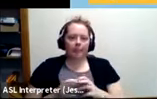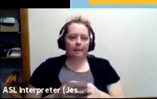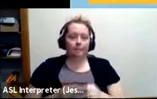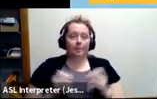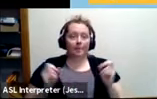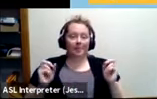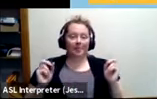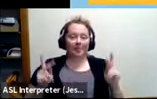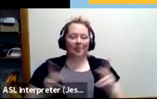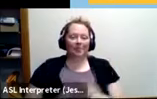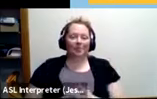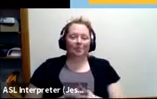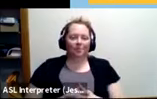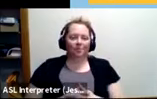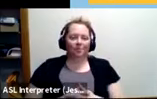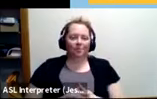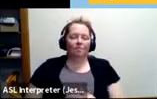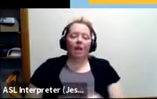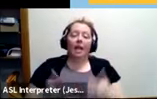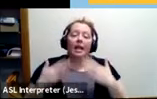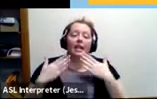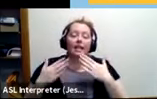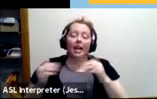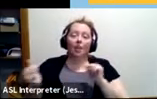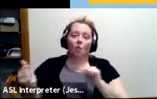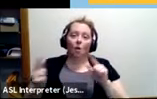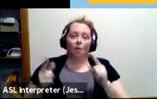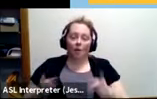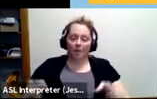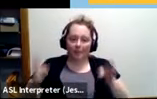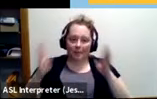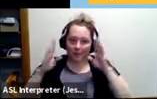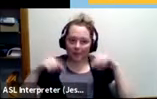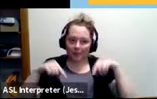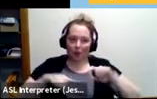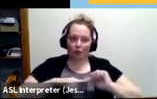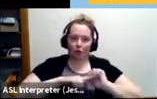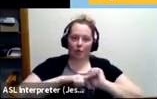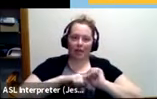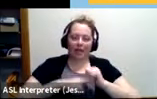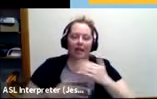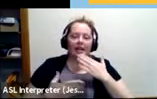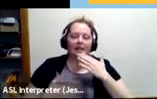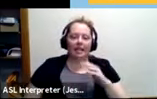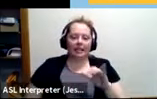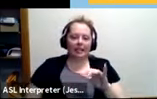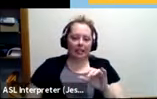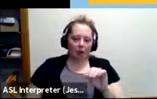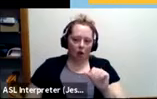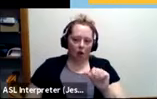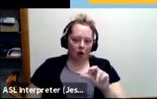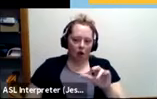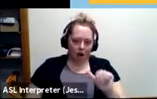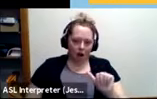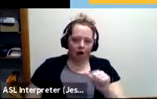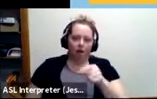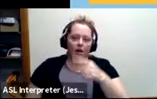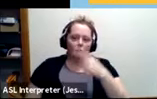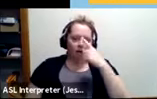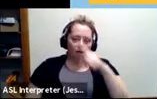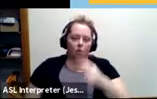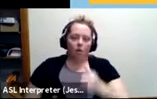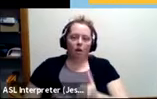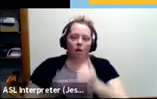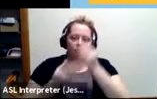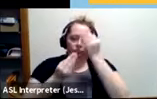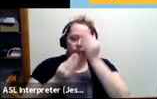Okay, so thank you all for listening to the training part, and thank you to Ciora for giving us all of that information to